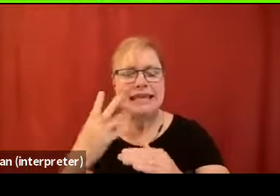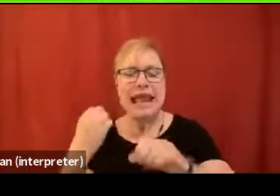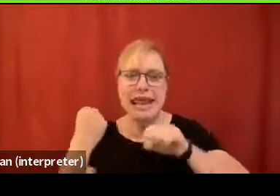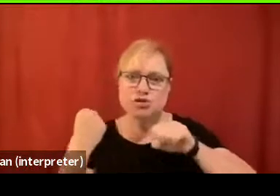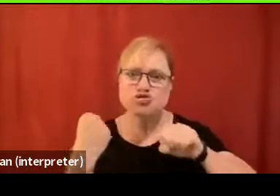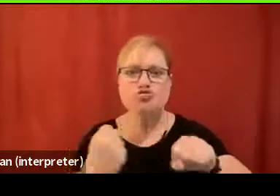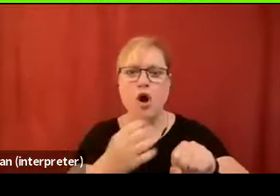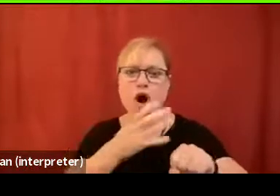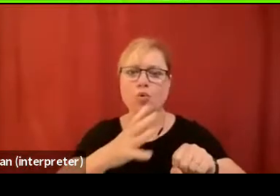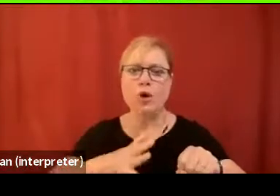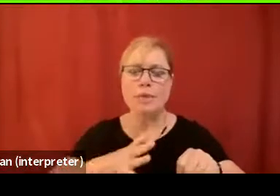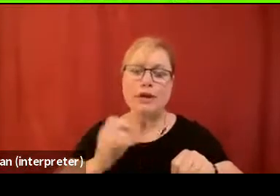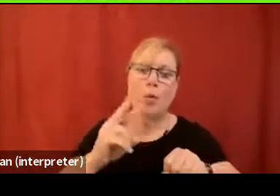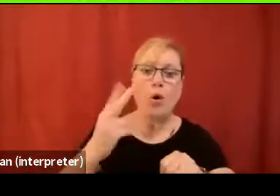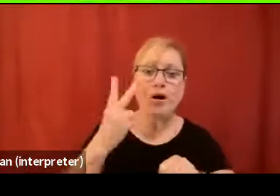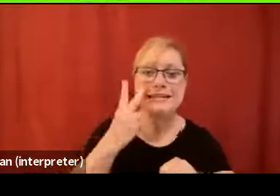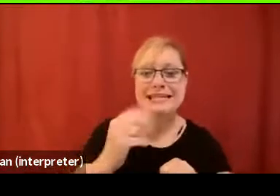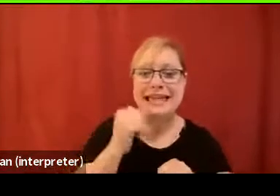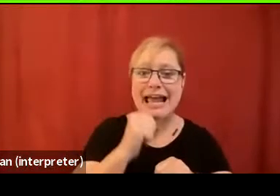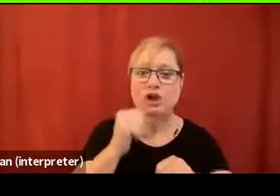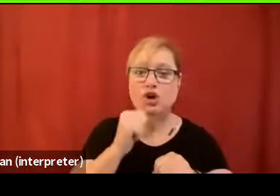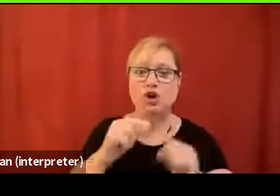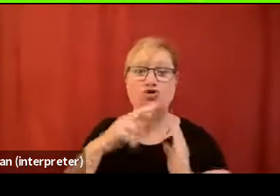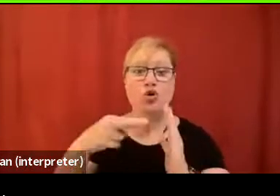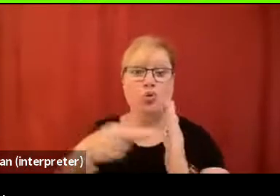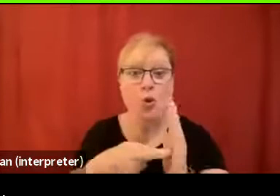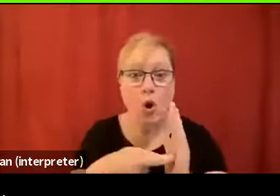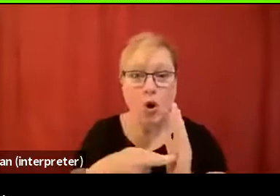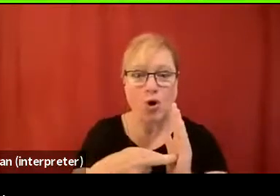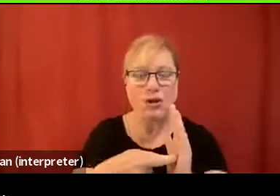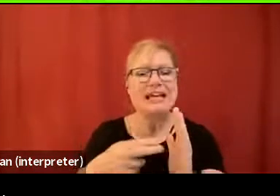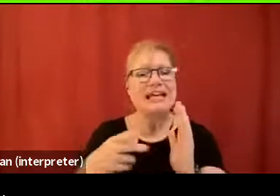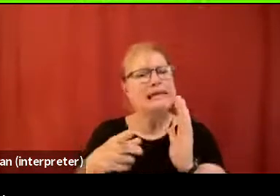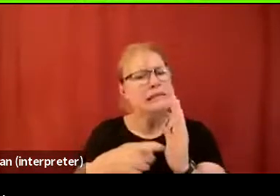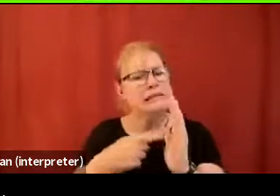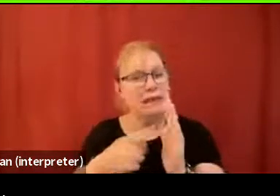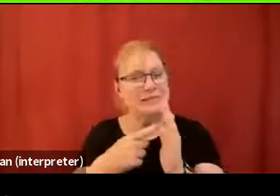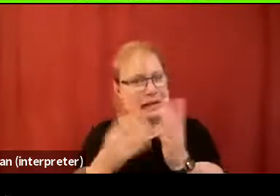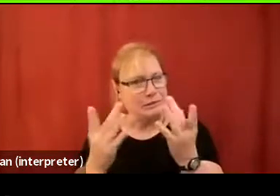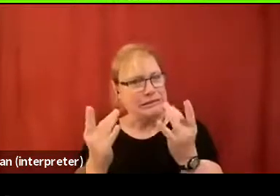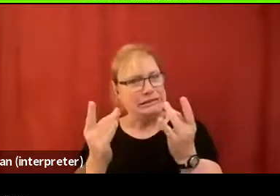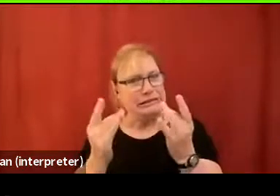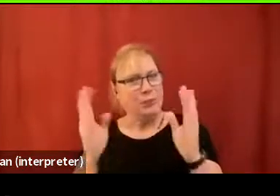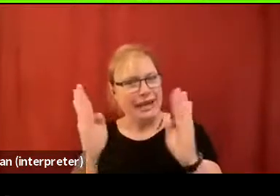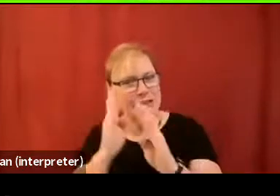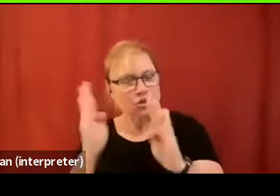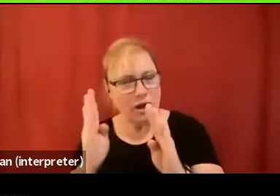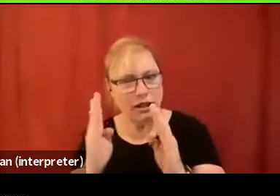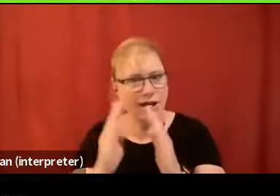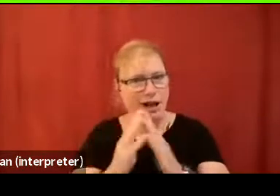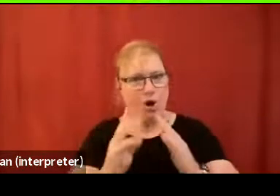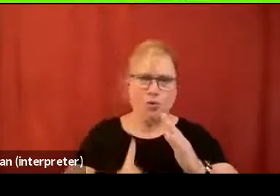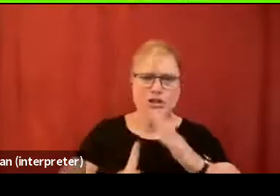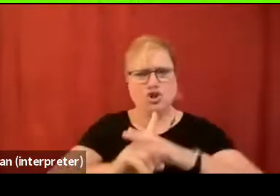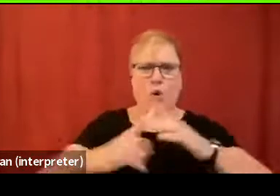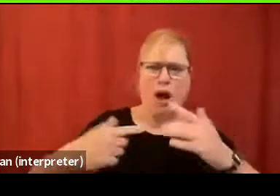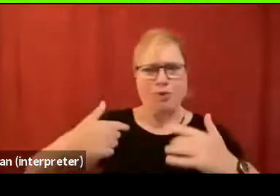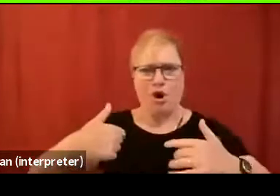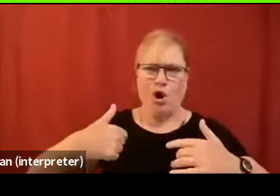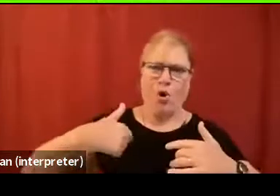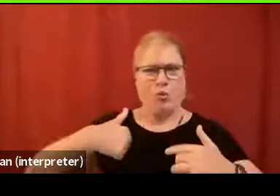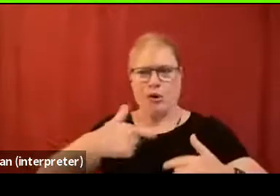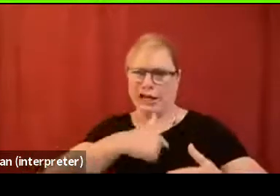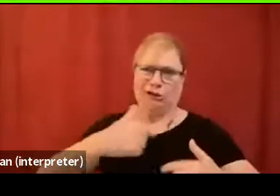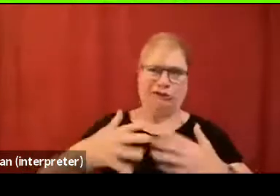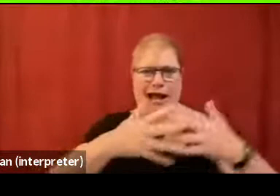a girl's role, because sometimes I think that gets us a little bit in trouble. We walk in as the big knowledgeable American saying your girl should be doing this, that, and the